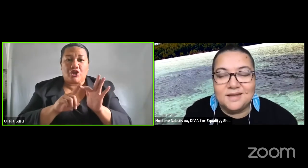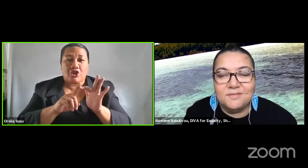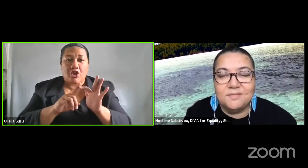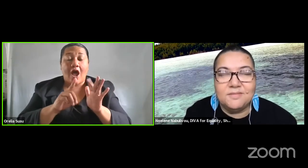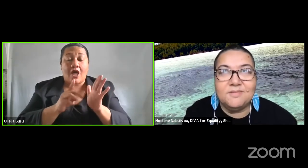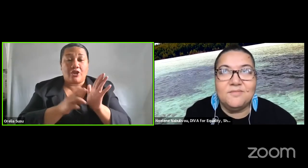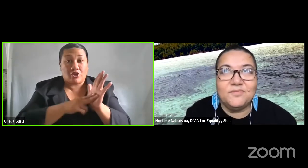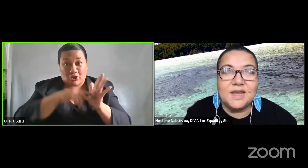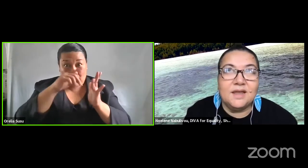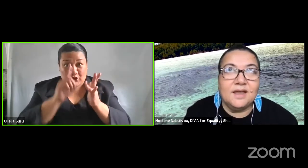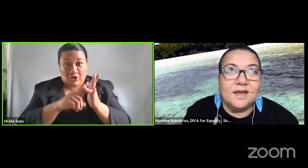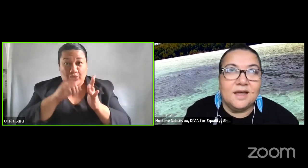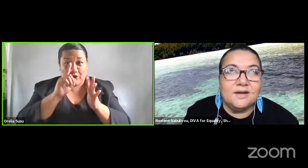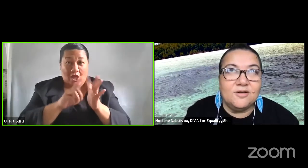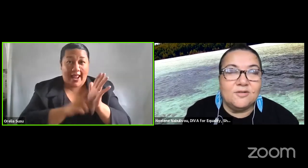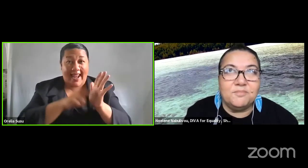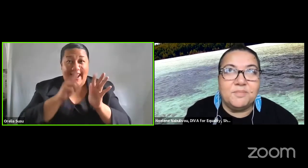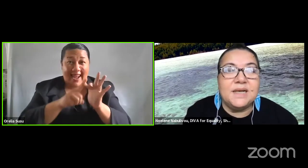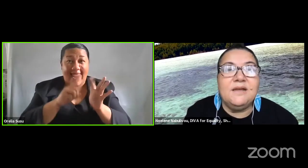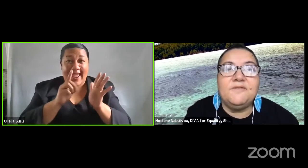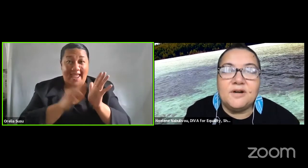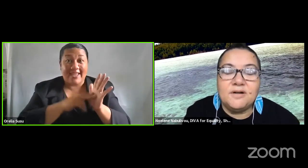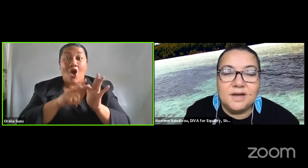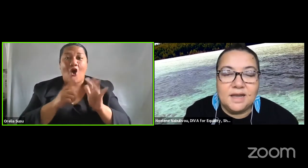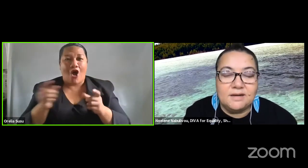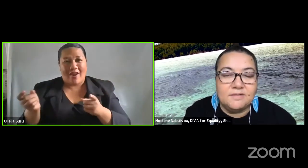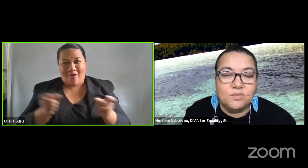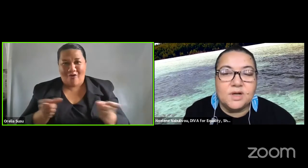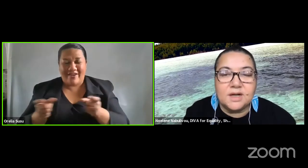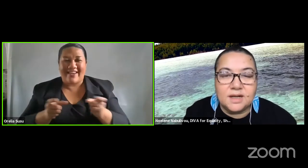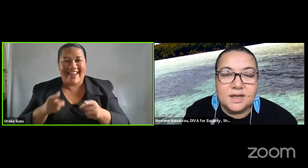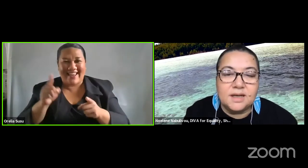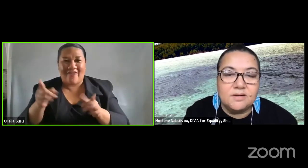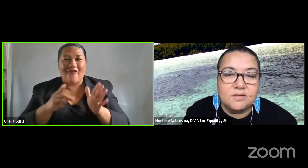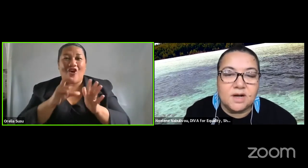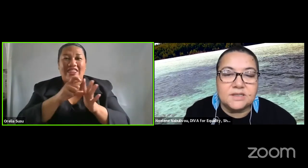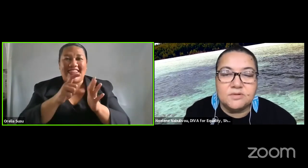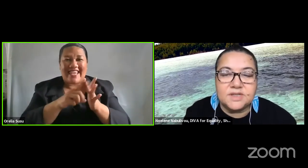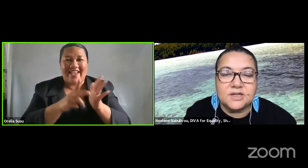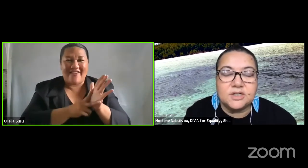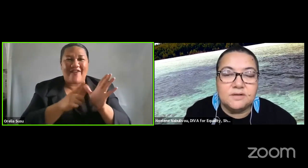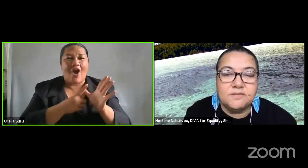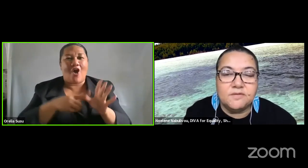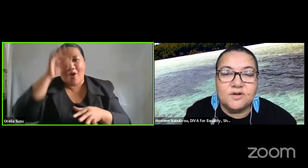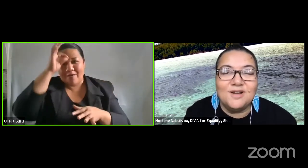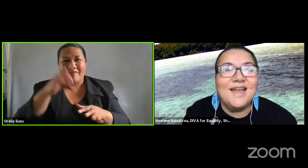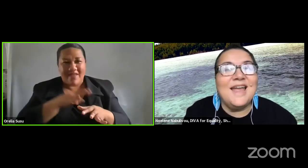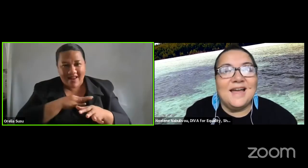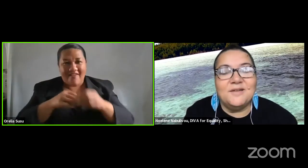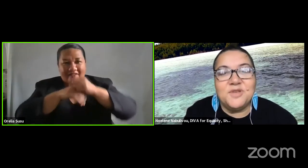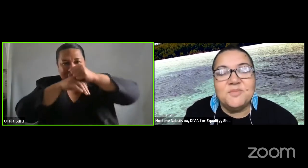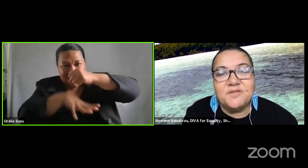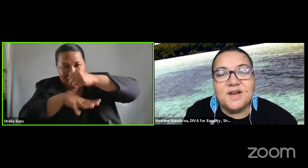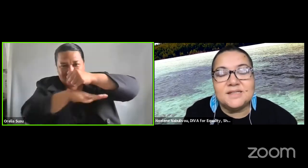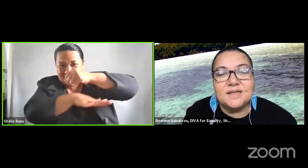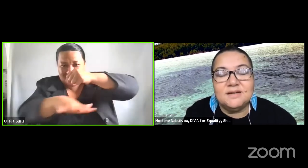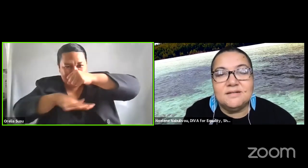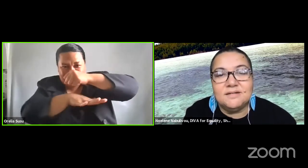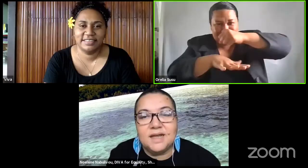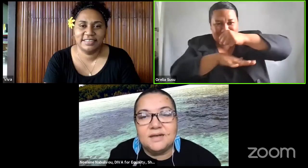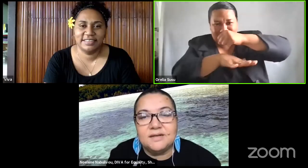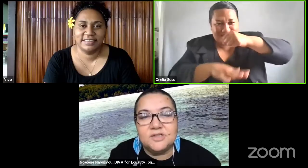um i don't know believer and worker in grassroots action for um human